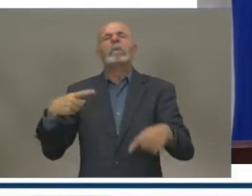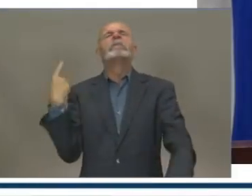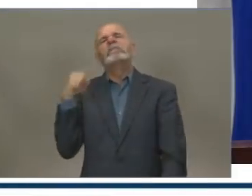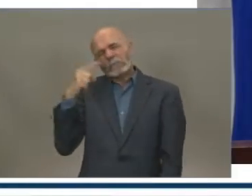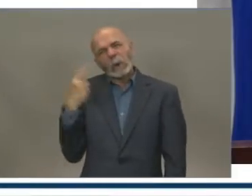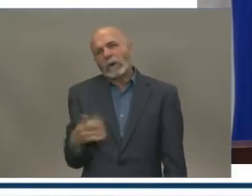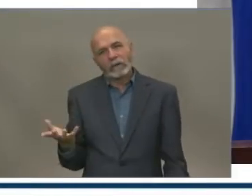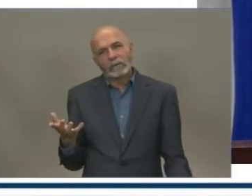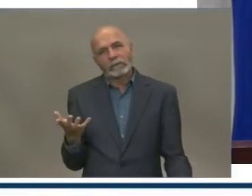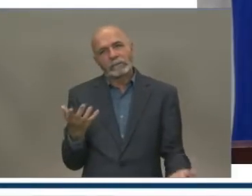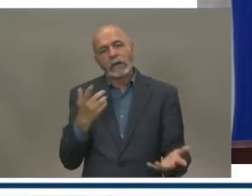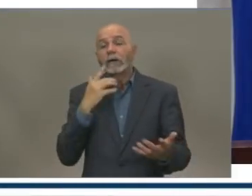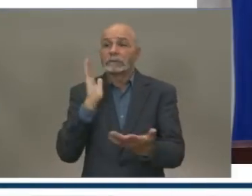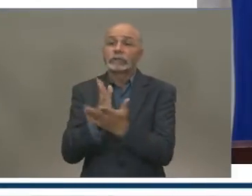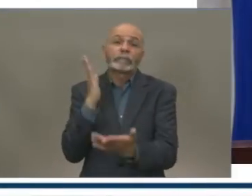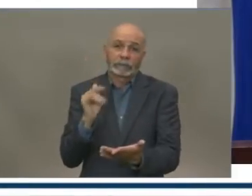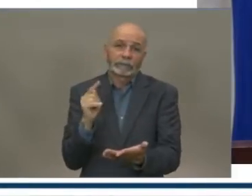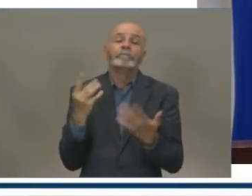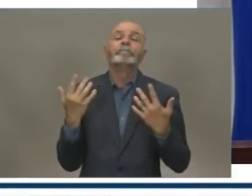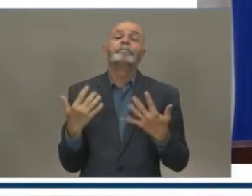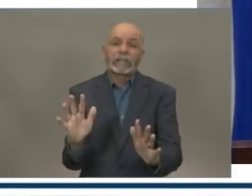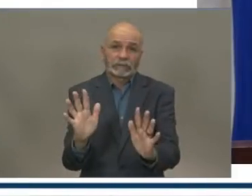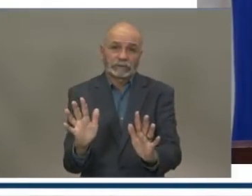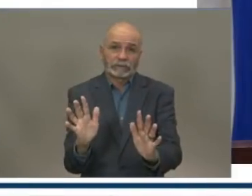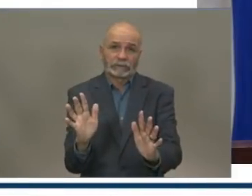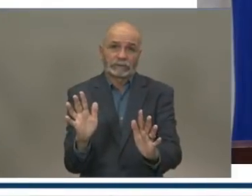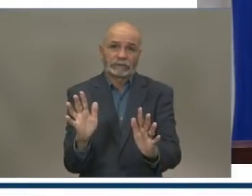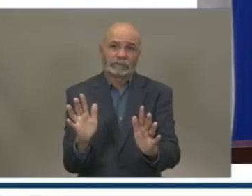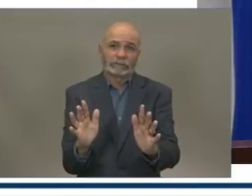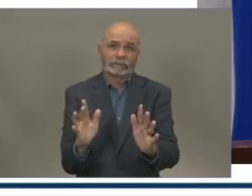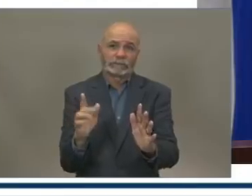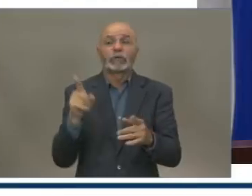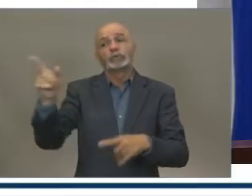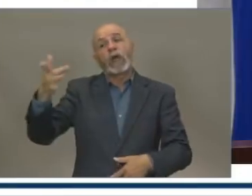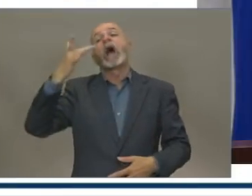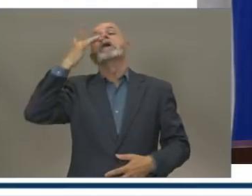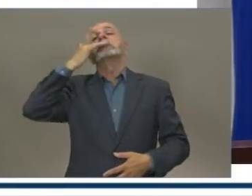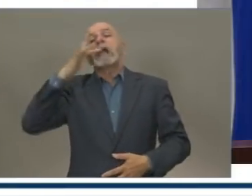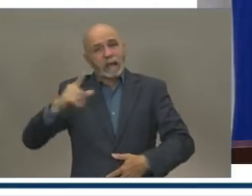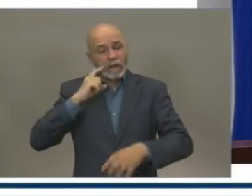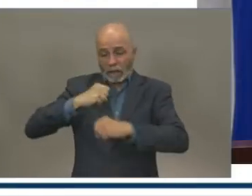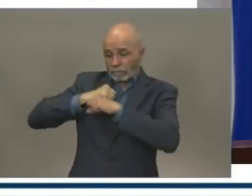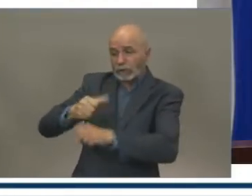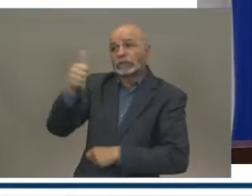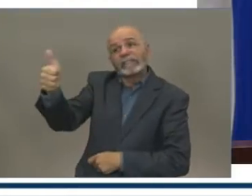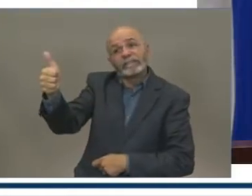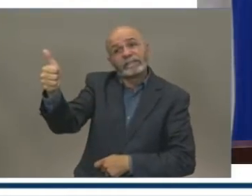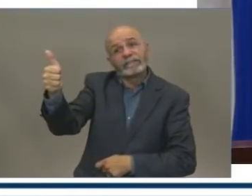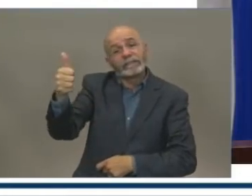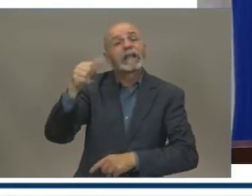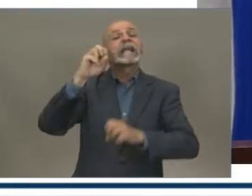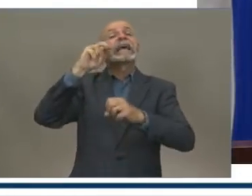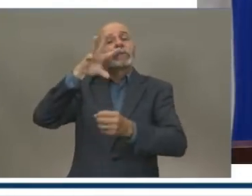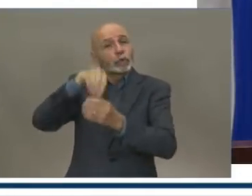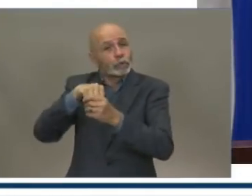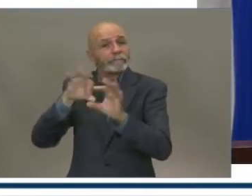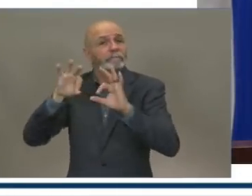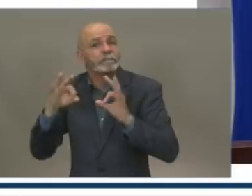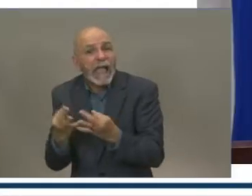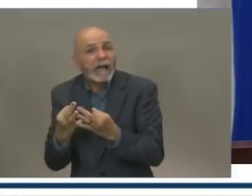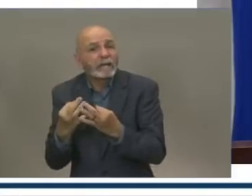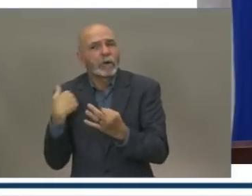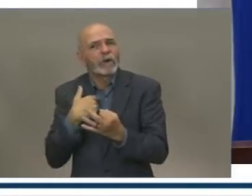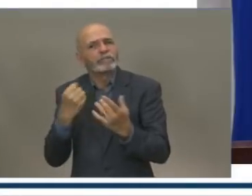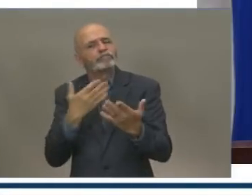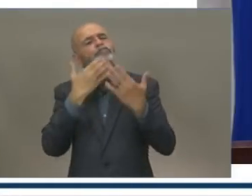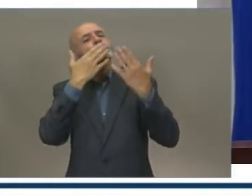stop. Be thankful that you have an opportunity to protect yourself, your family, and your community, and be kind to those who are